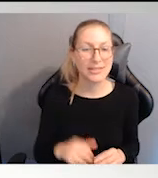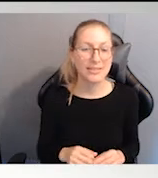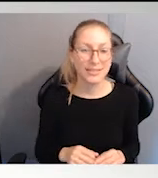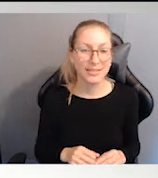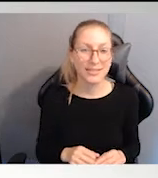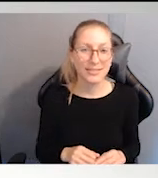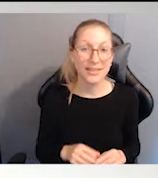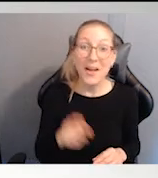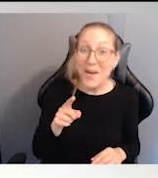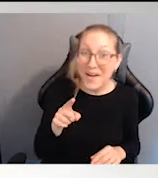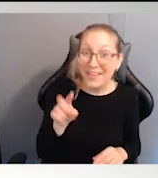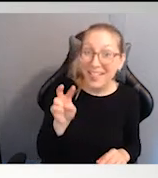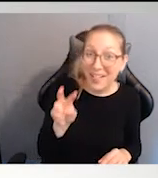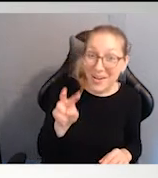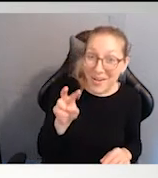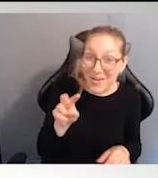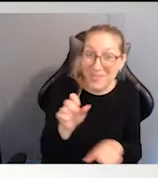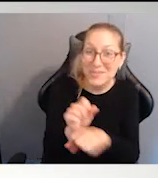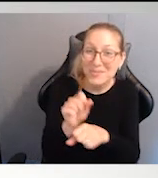Look who's working.